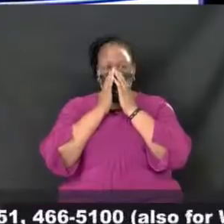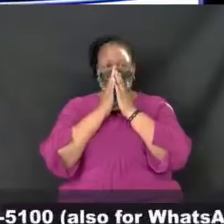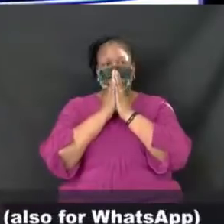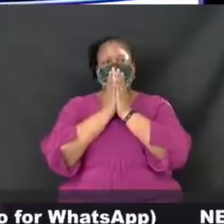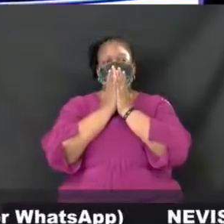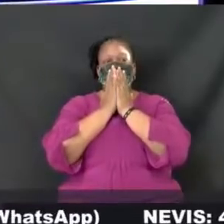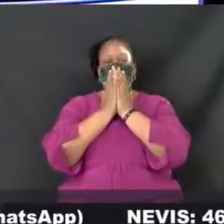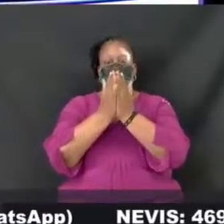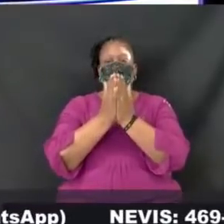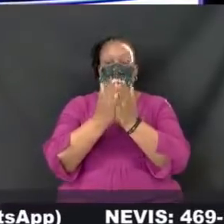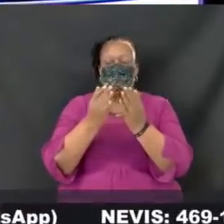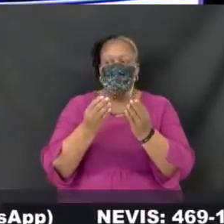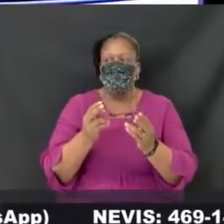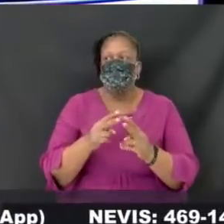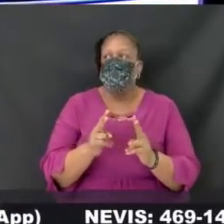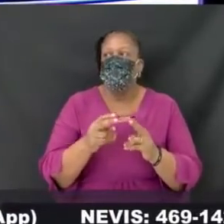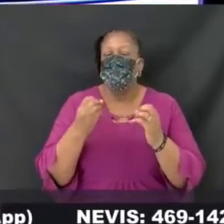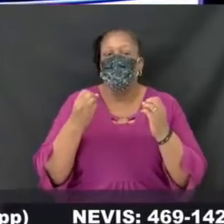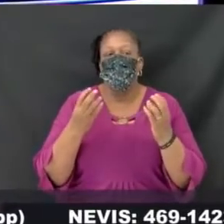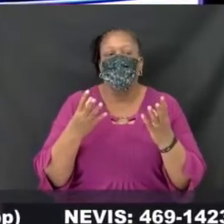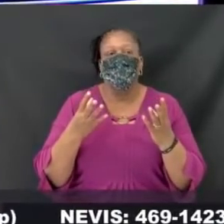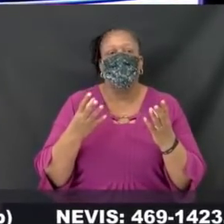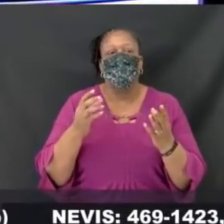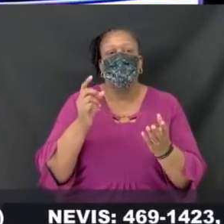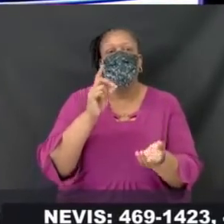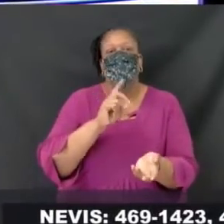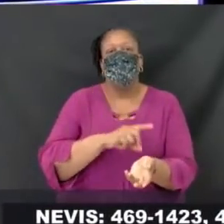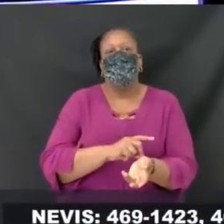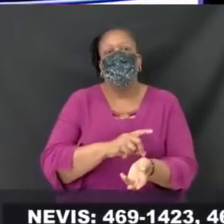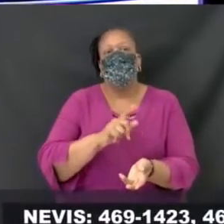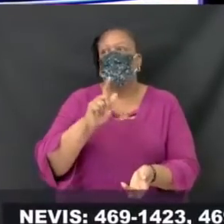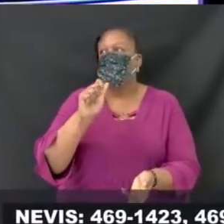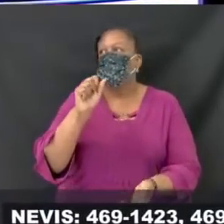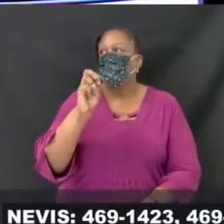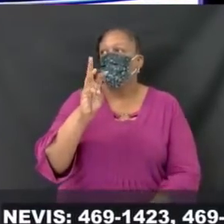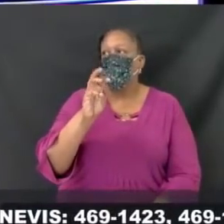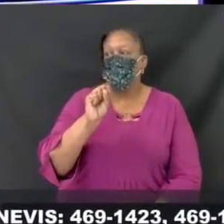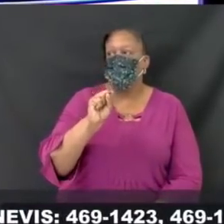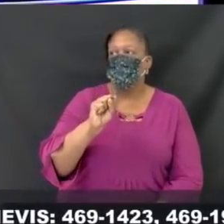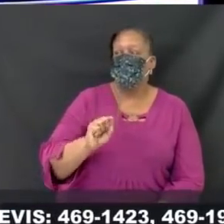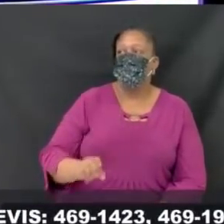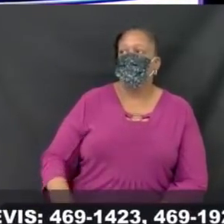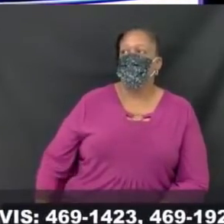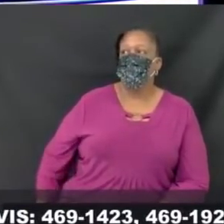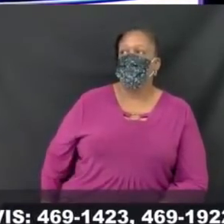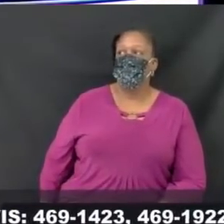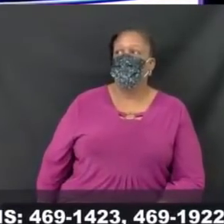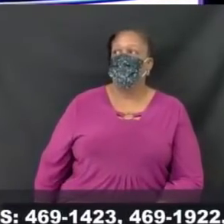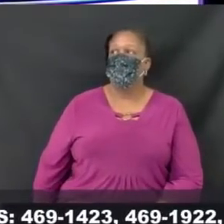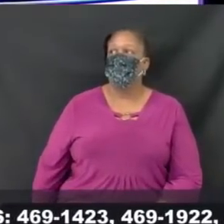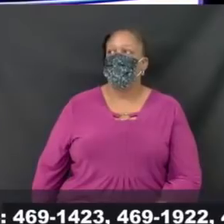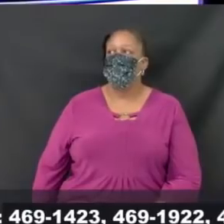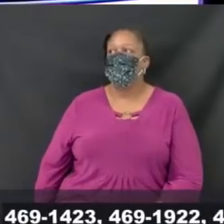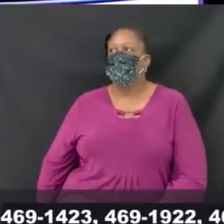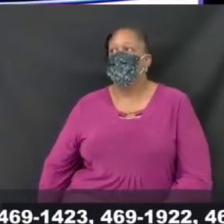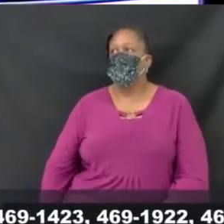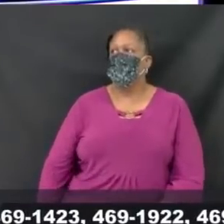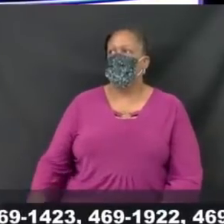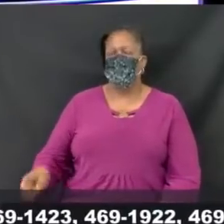Thank you very much, Dr. Laws, our Chief Medical Officer. Did I hear you say that